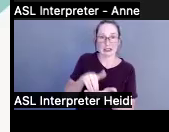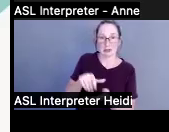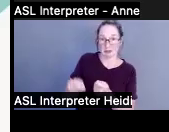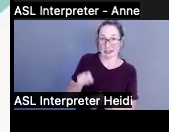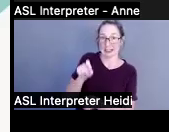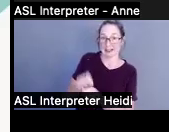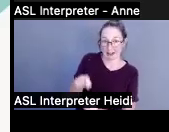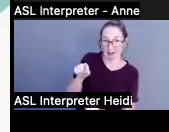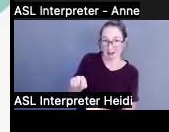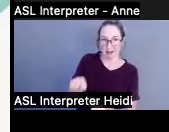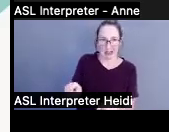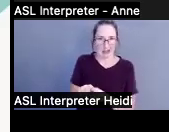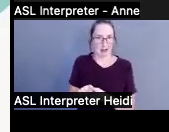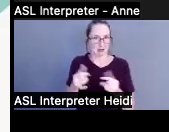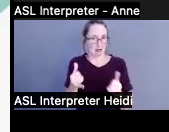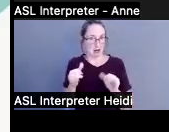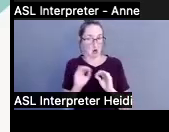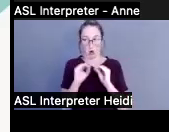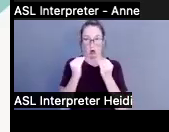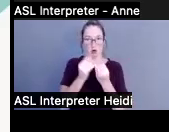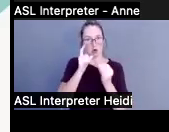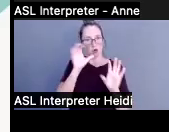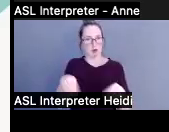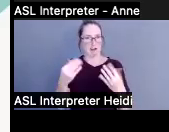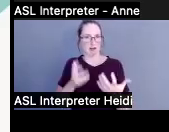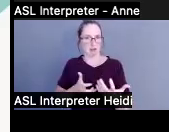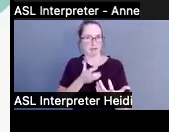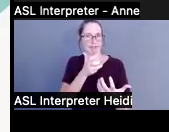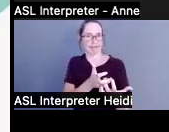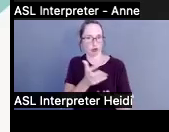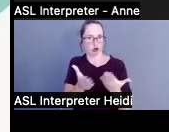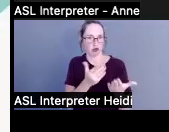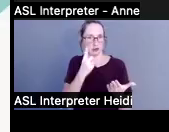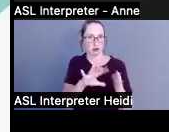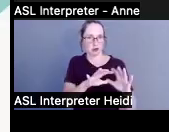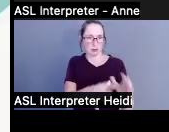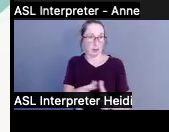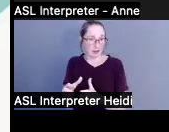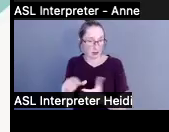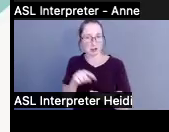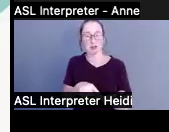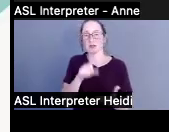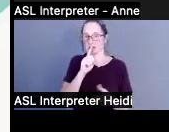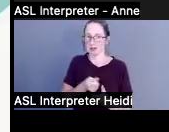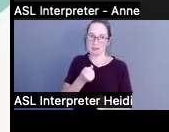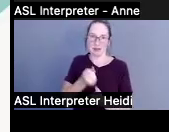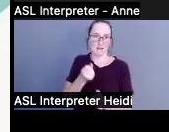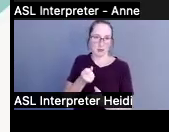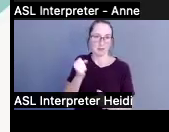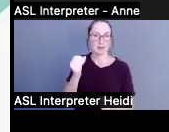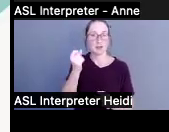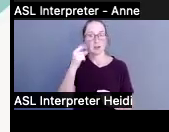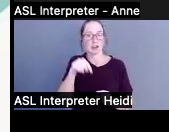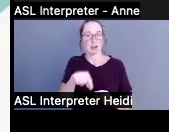specifically, as it is an organization that provides tailored services for the population, was impactful. And so this is